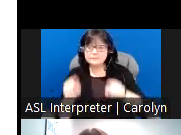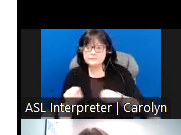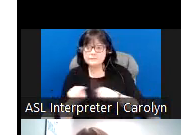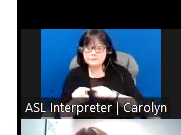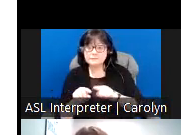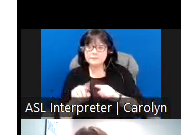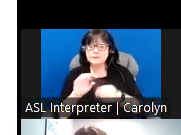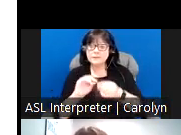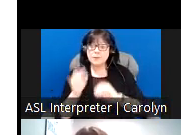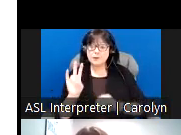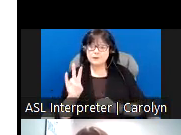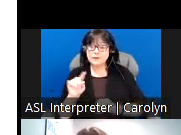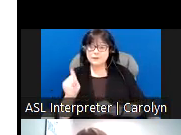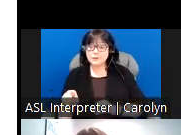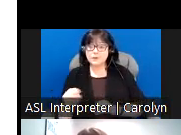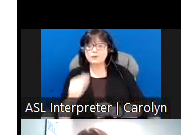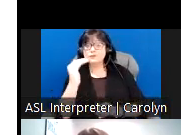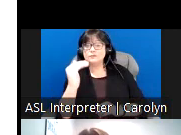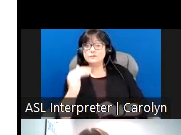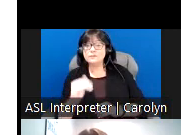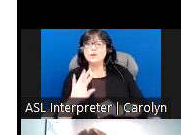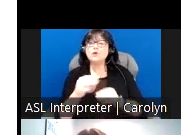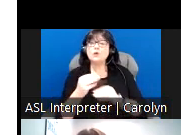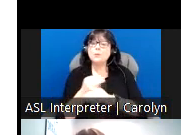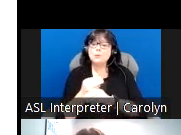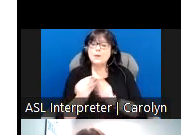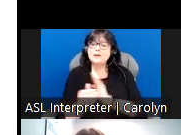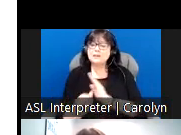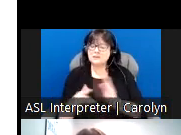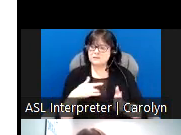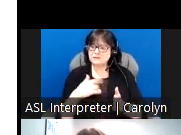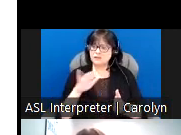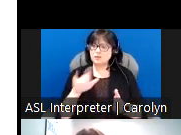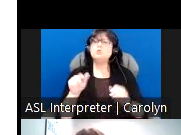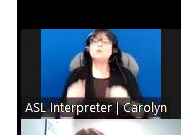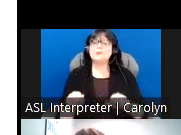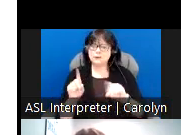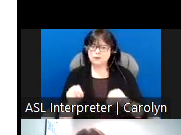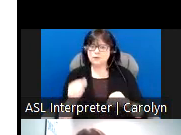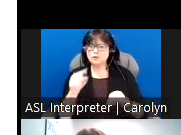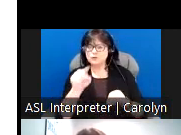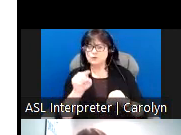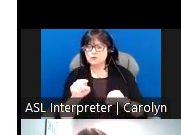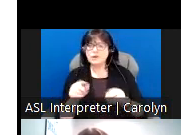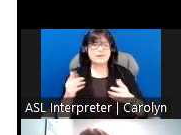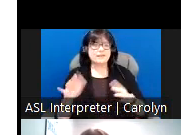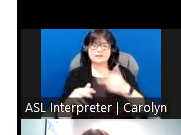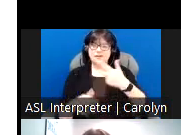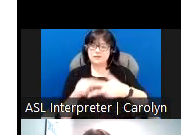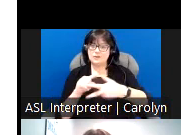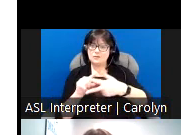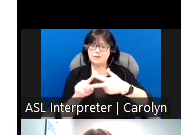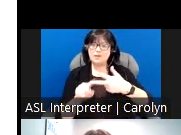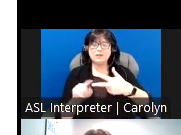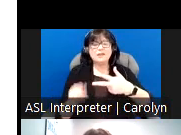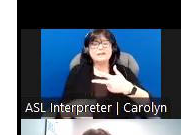shows addition, subtraction, multiplication. It would also include division, decimals, percents. But